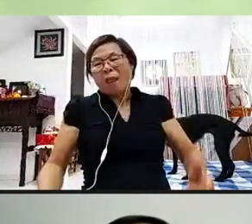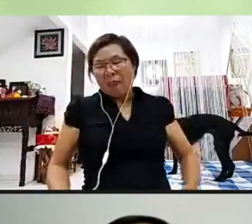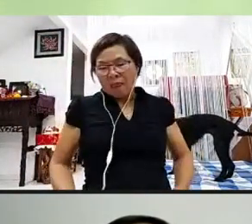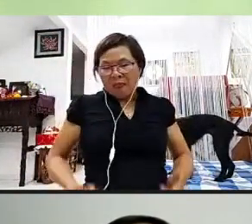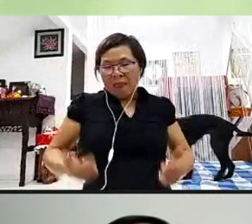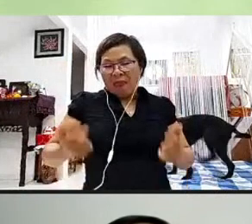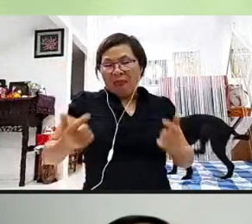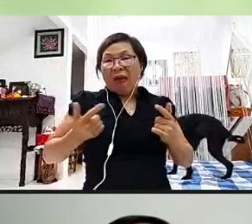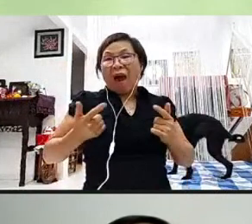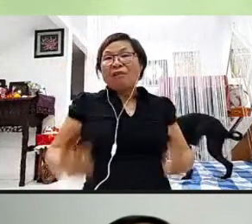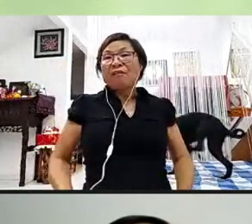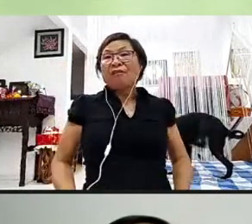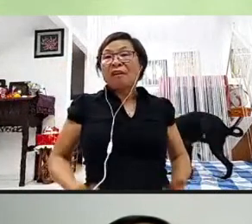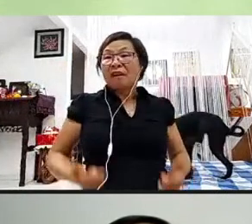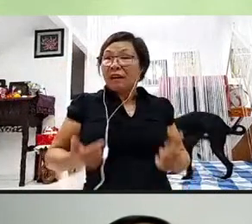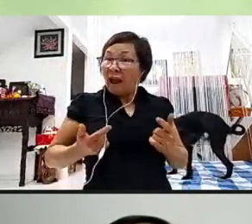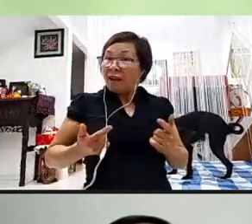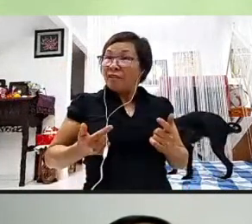But nevertheless,